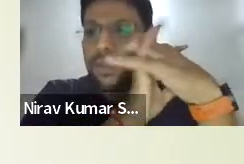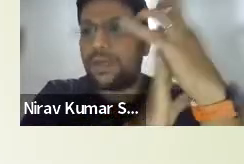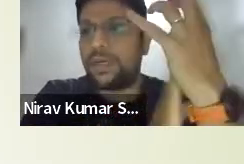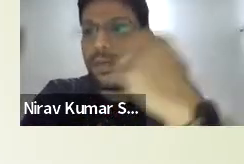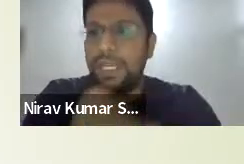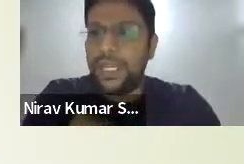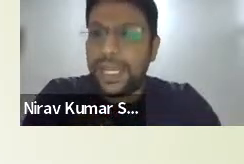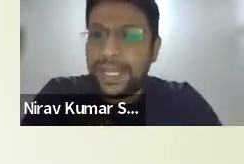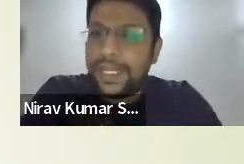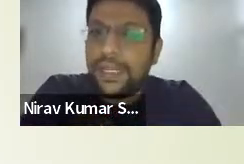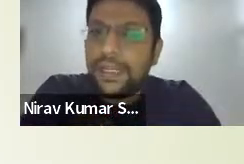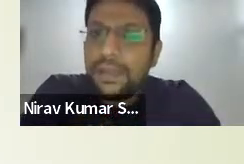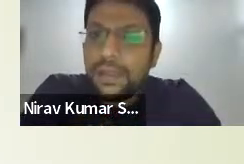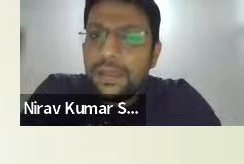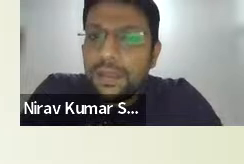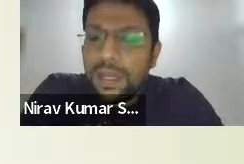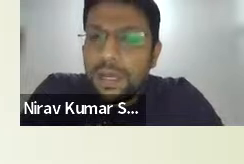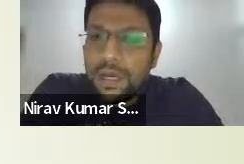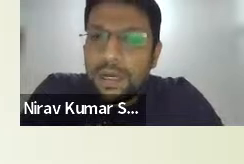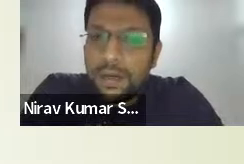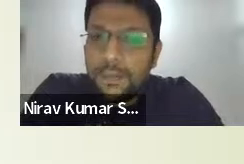in 2019.